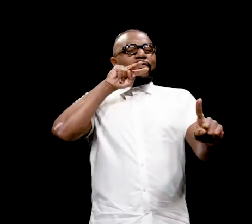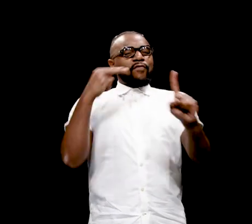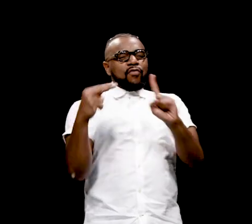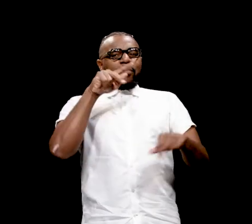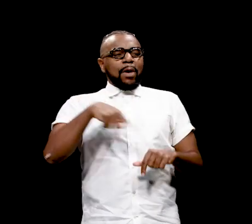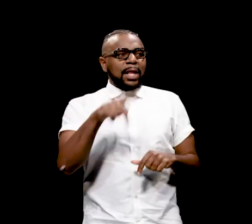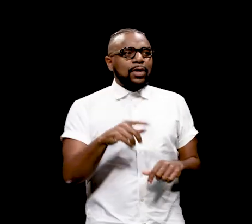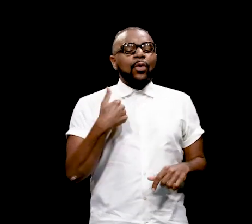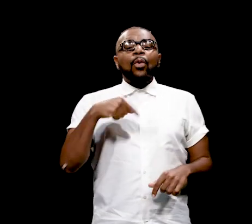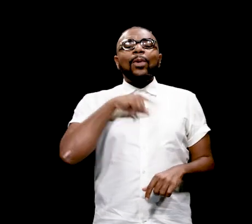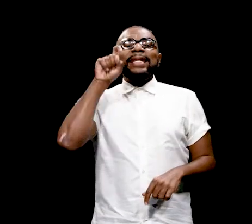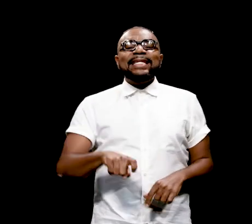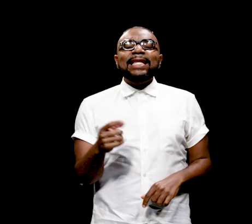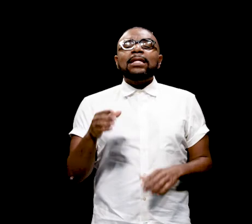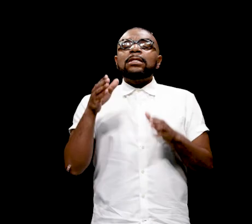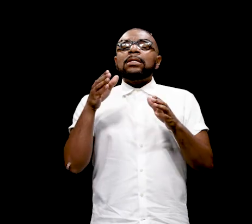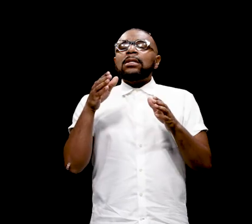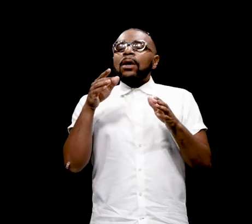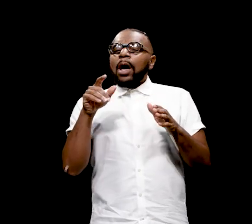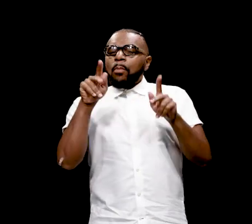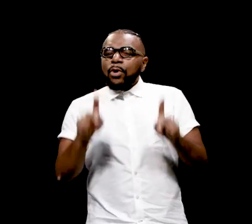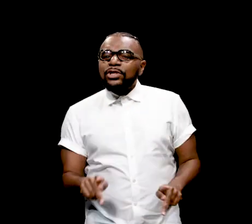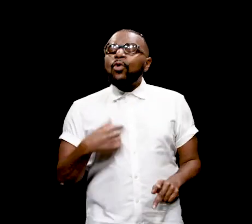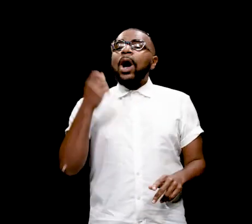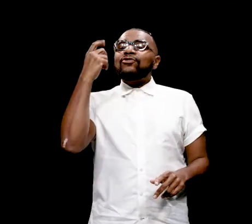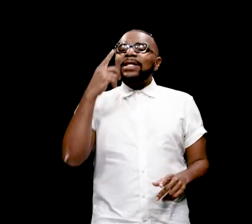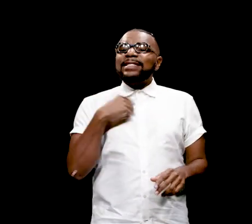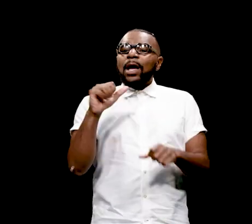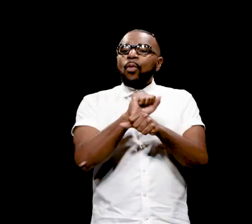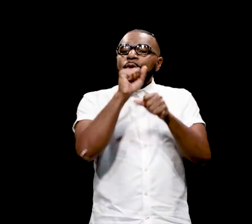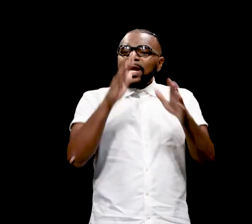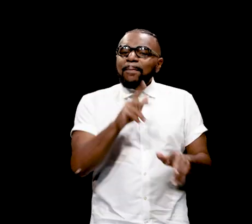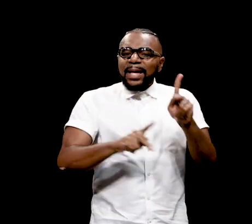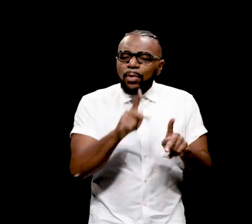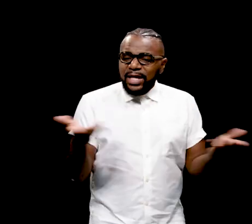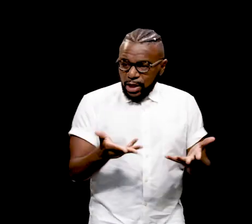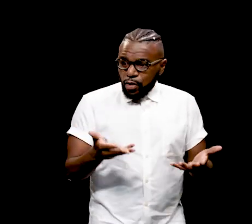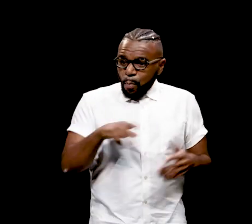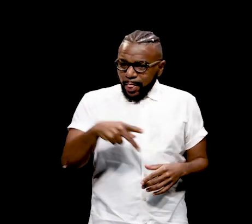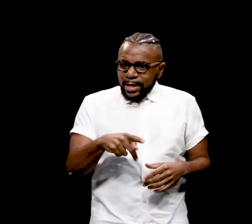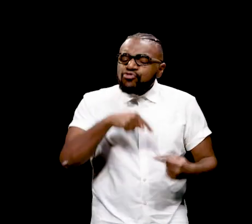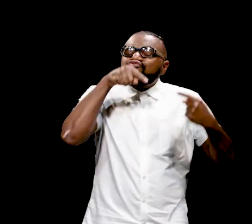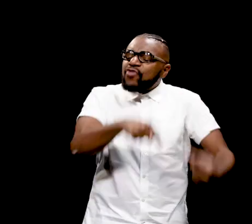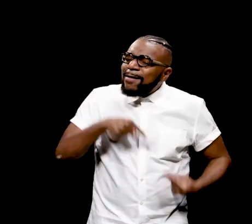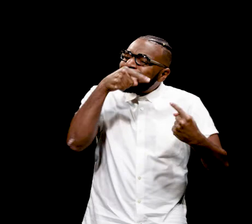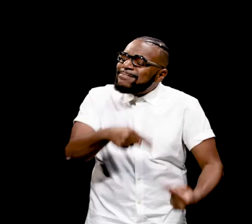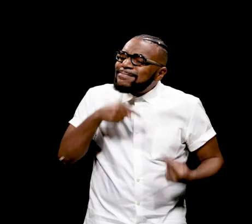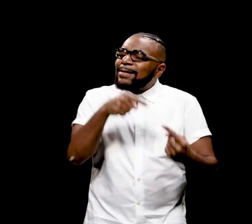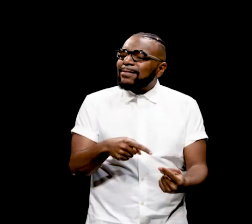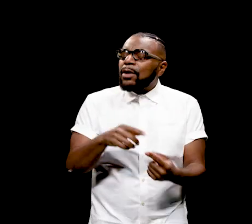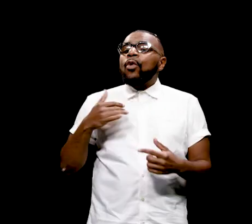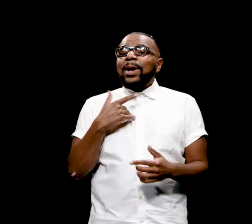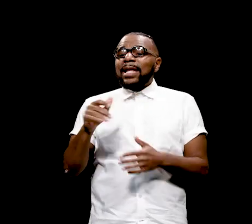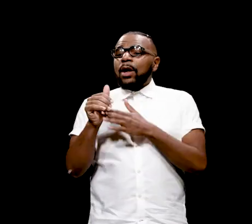We need someone who gets the fact that working Portlanders are struggling right now. We need a leader who's